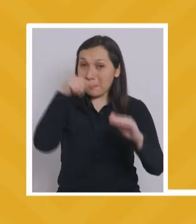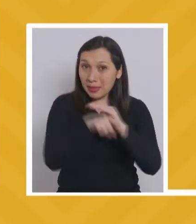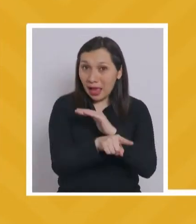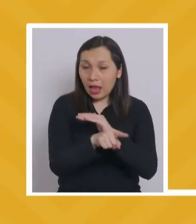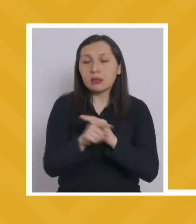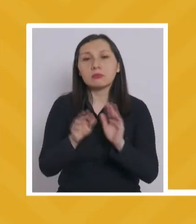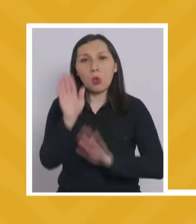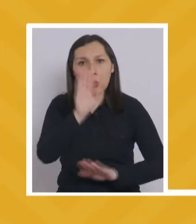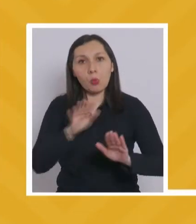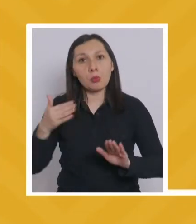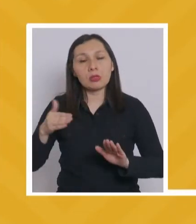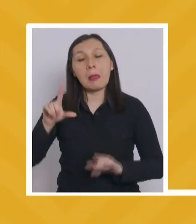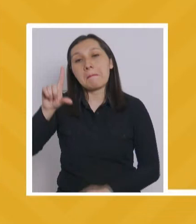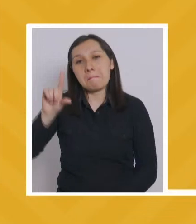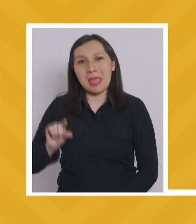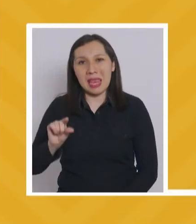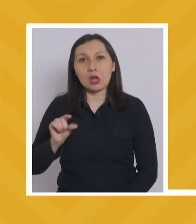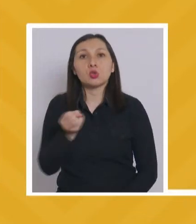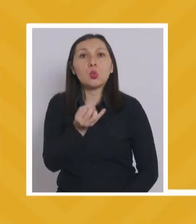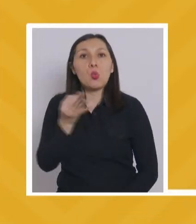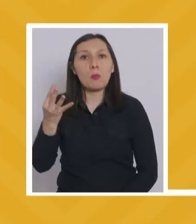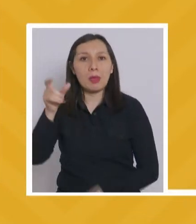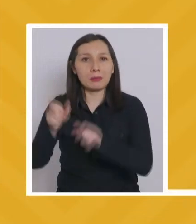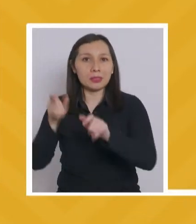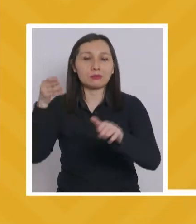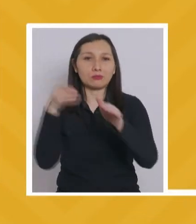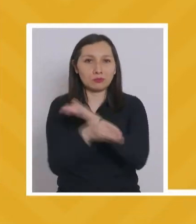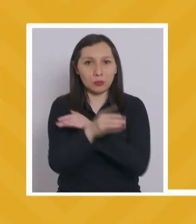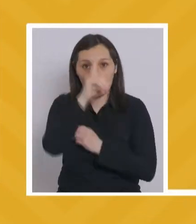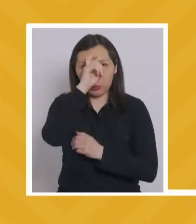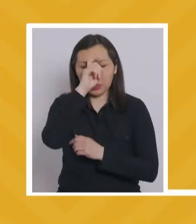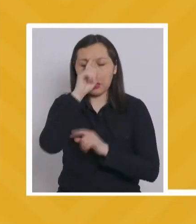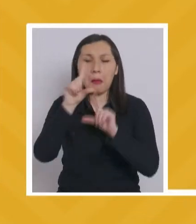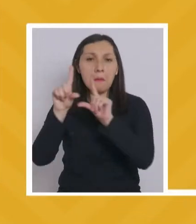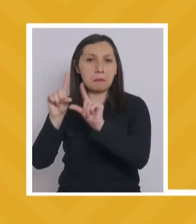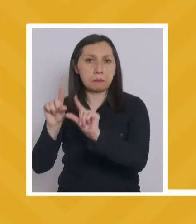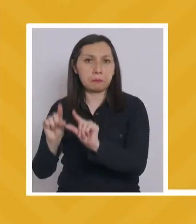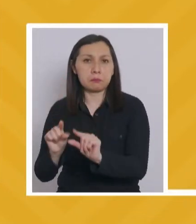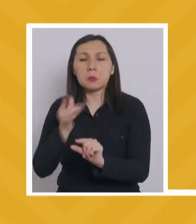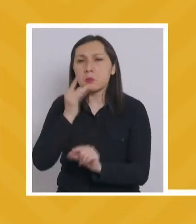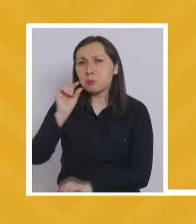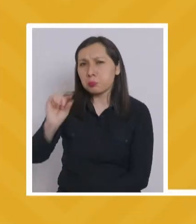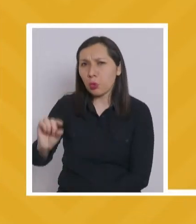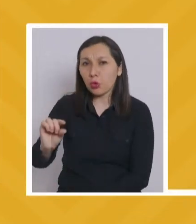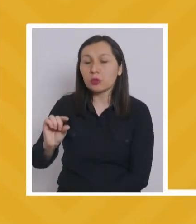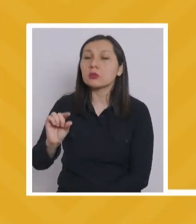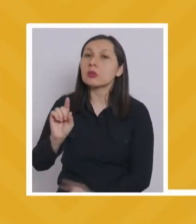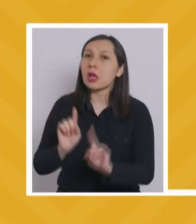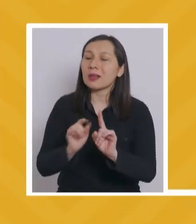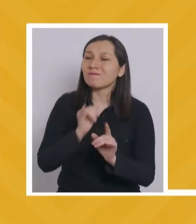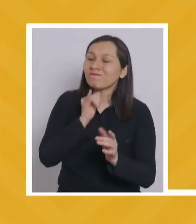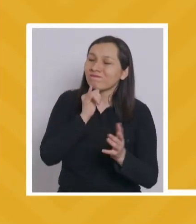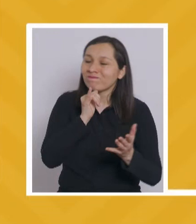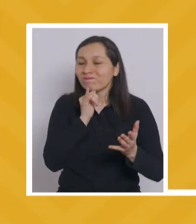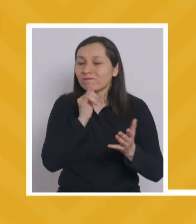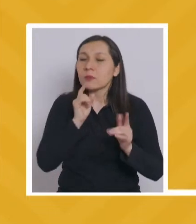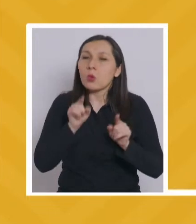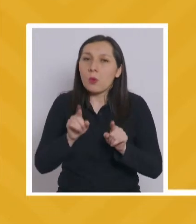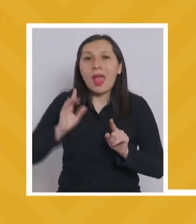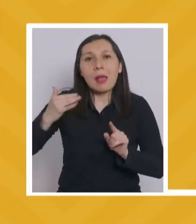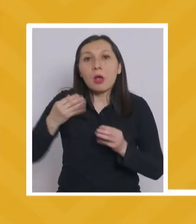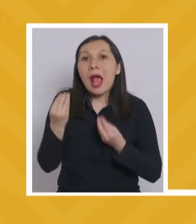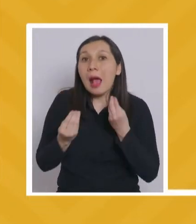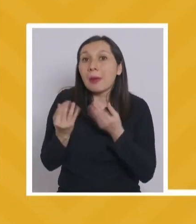to hospitalization, protection is also important. We have less numbers here. The events are smaller, so there is